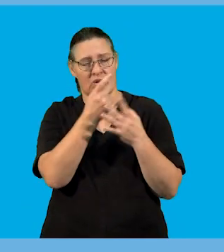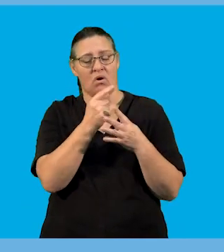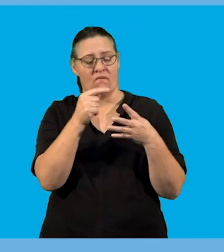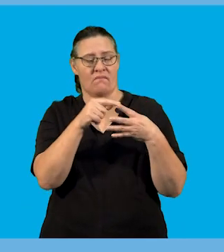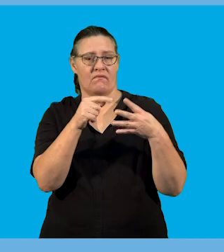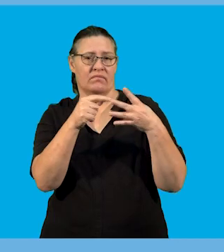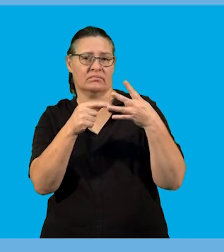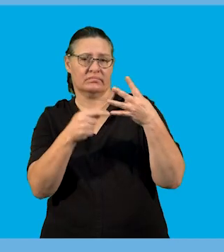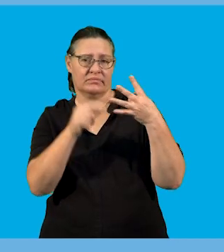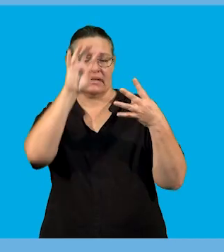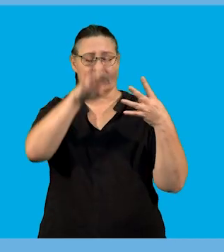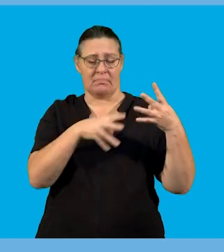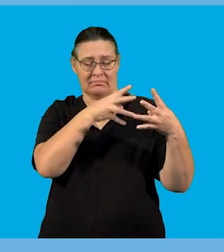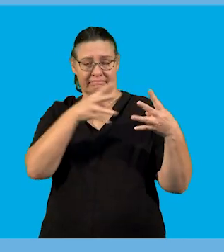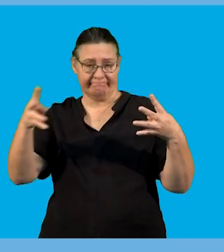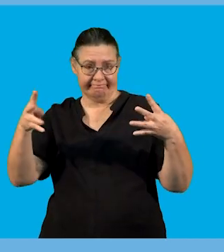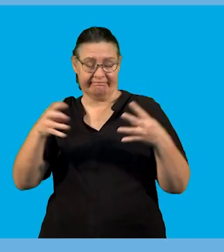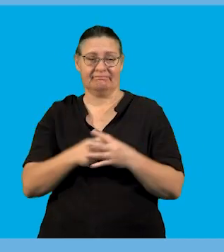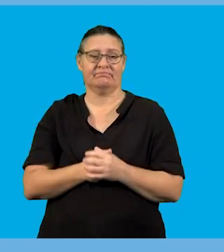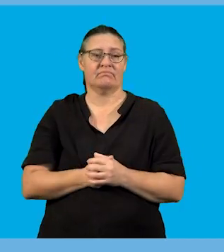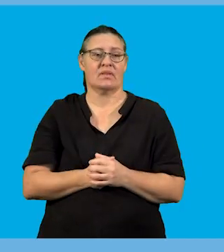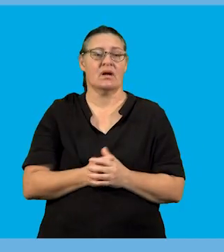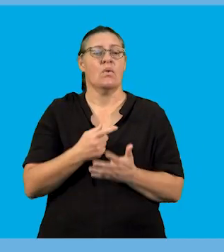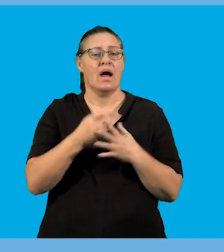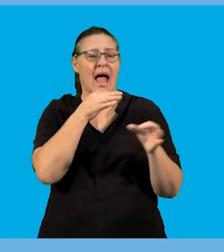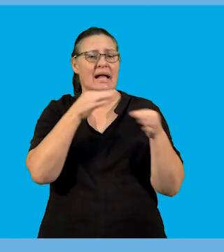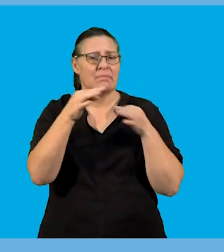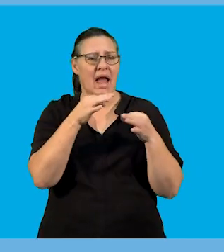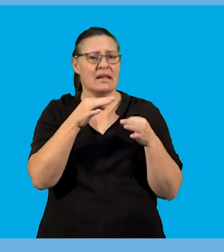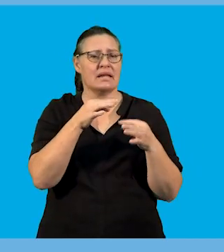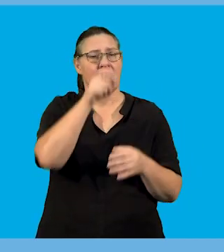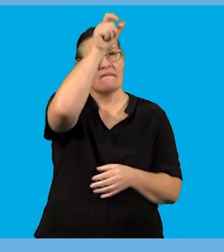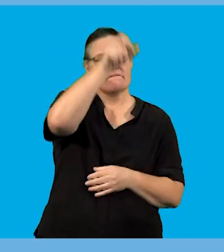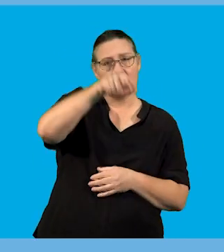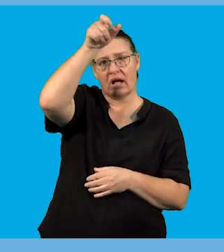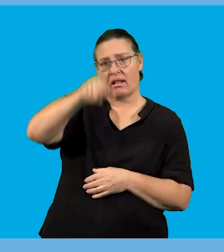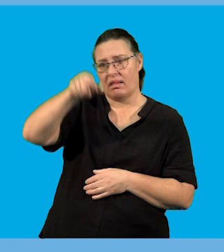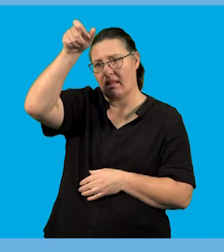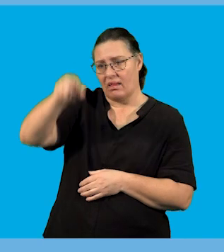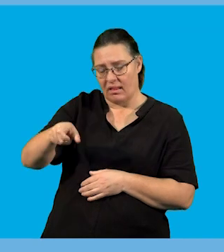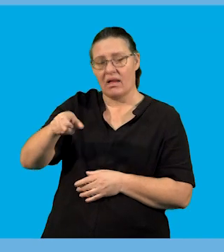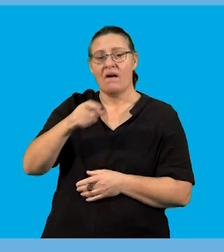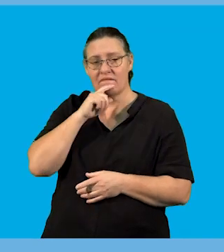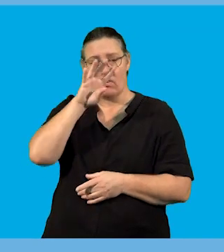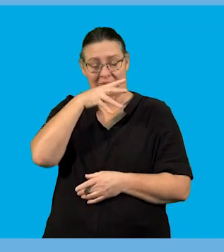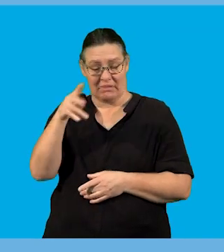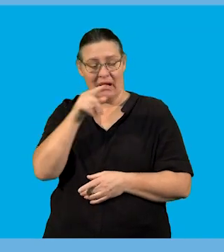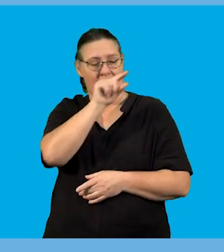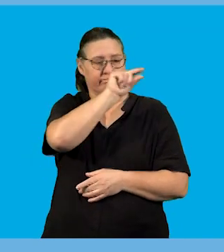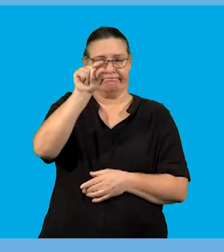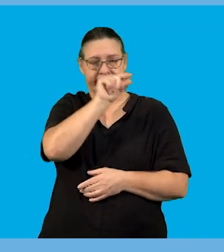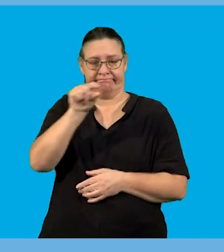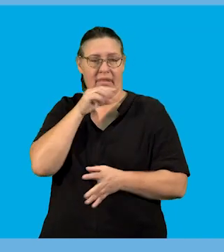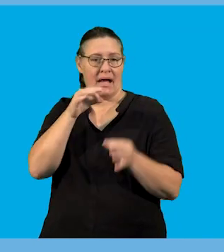information about elements on the periodic table. We also need to be able to explain the vertical columns and horizontal rows of the periodic